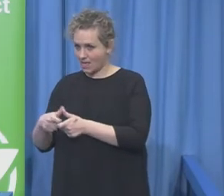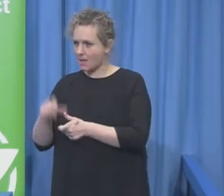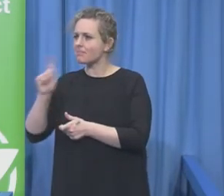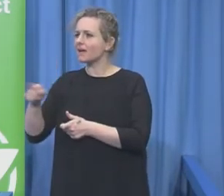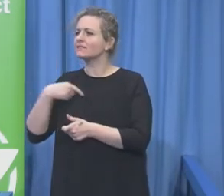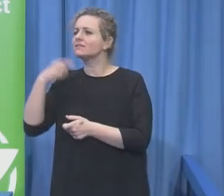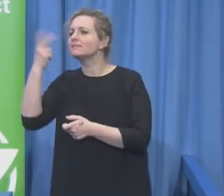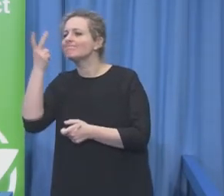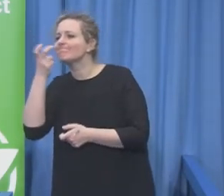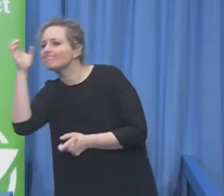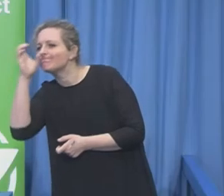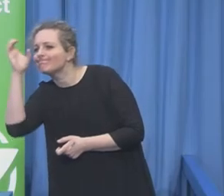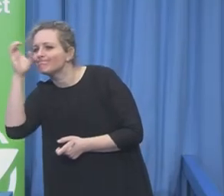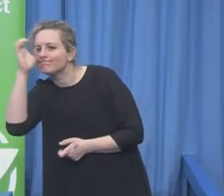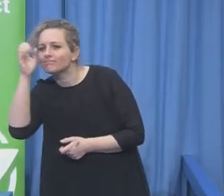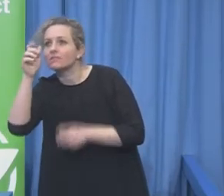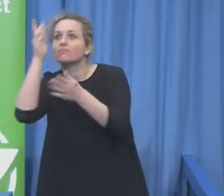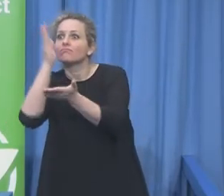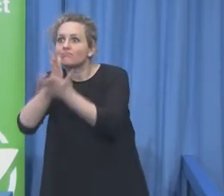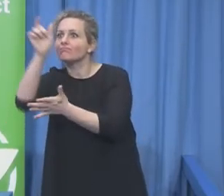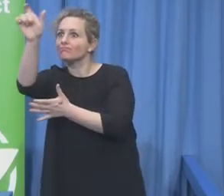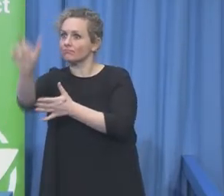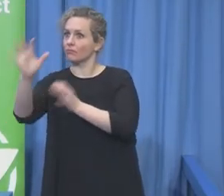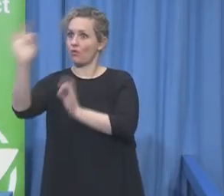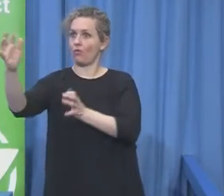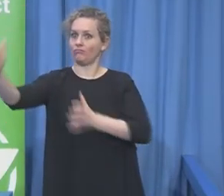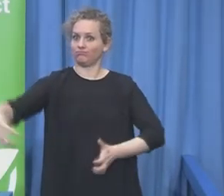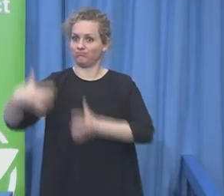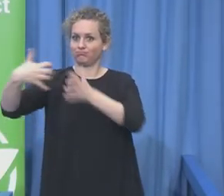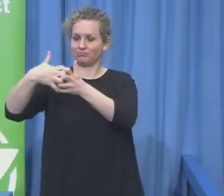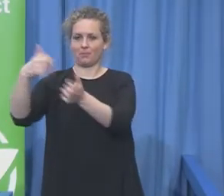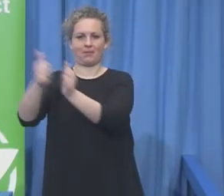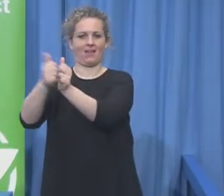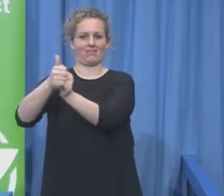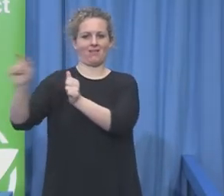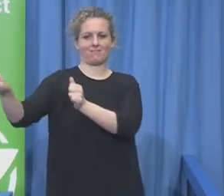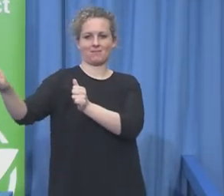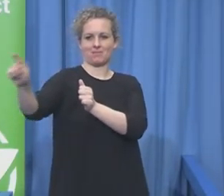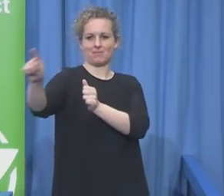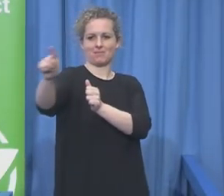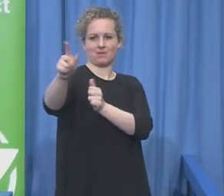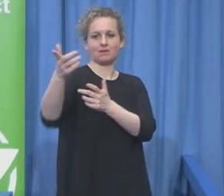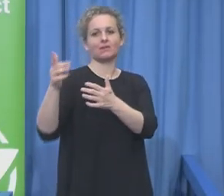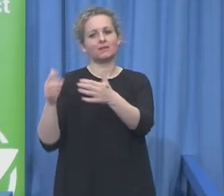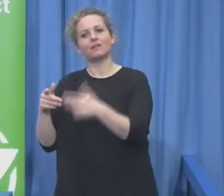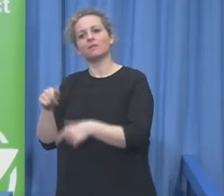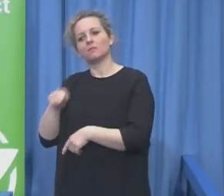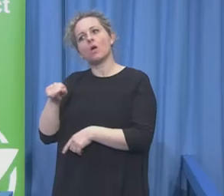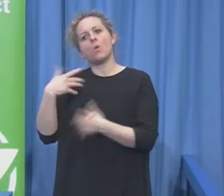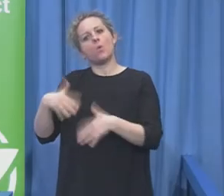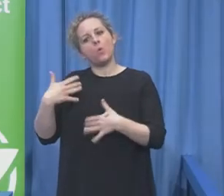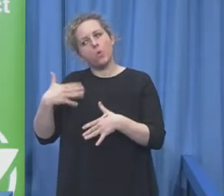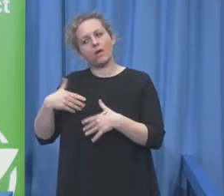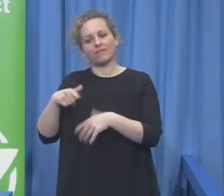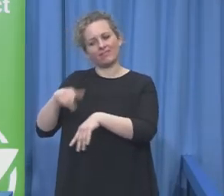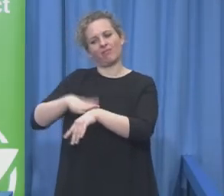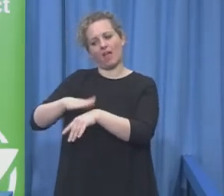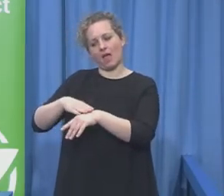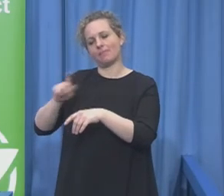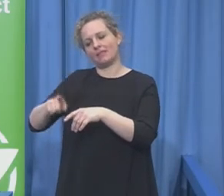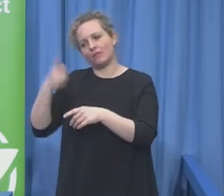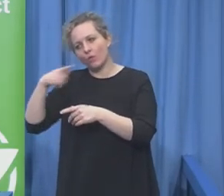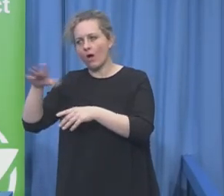very careful on choosing the right partner. That has been our biggest learning. Second is also, we should always put this talent